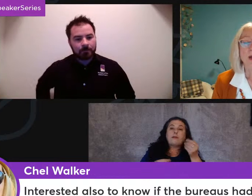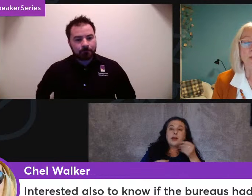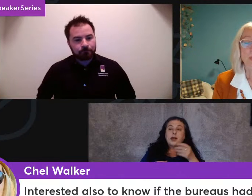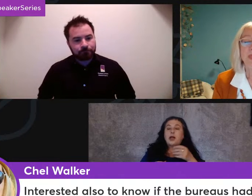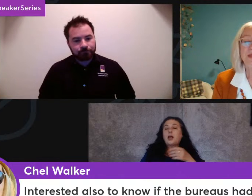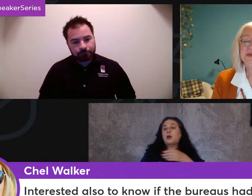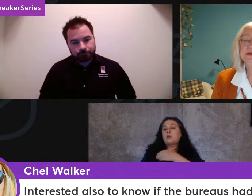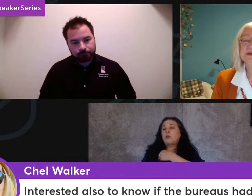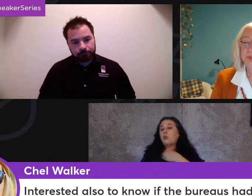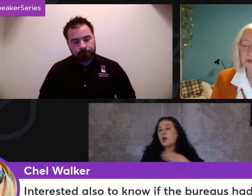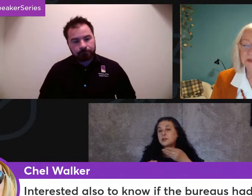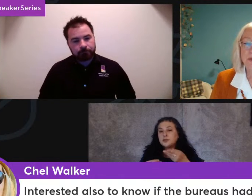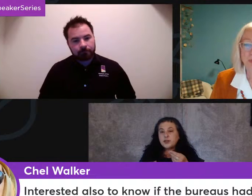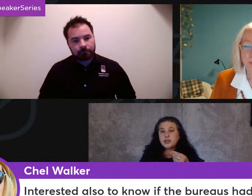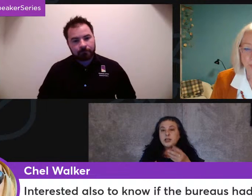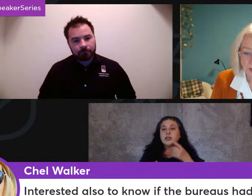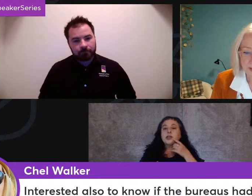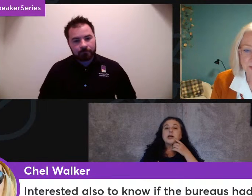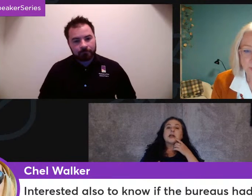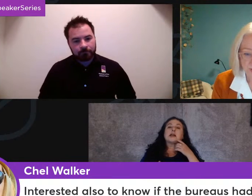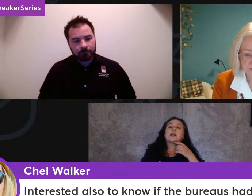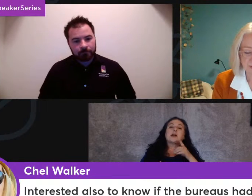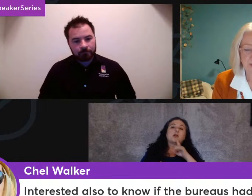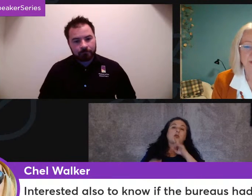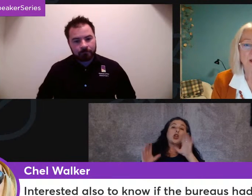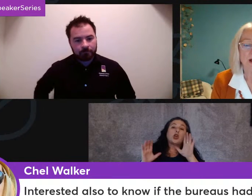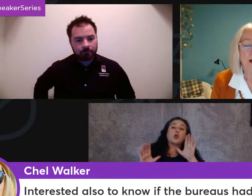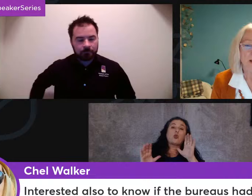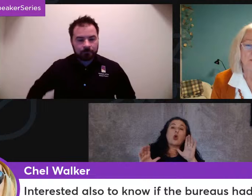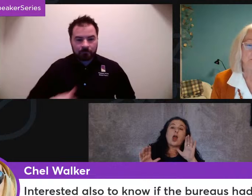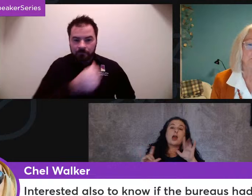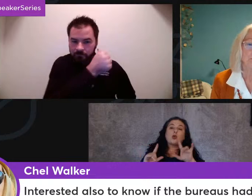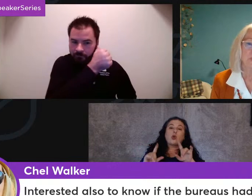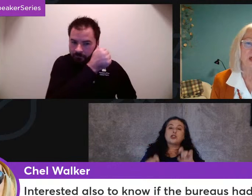about that. That's a really great question.